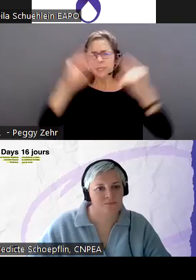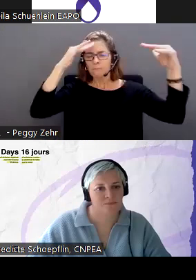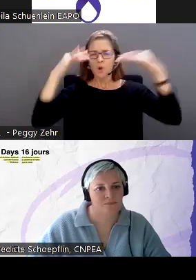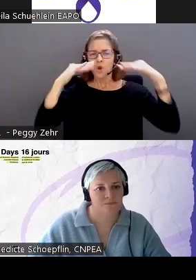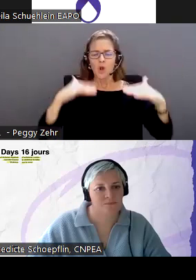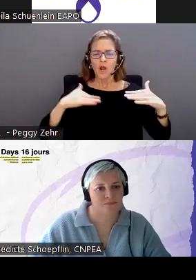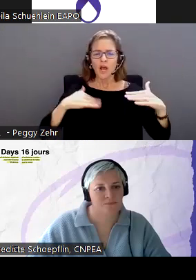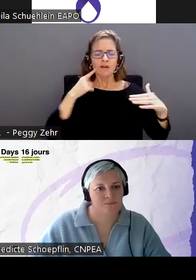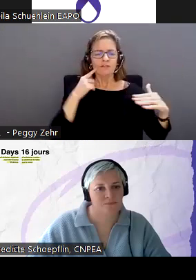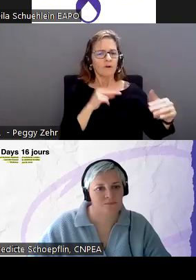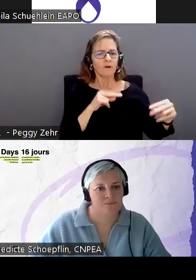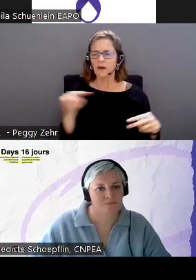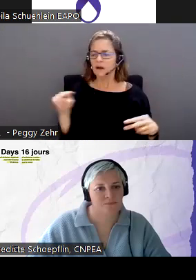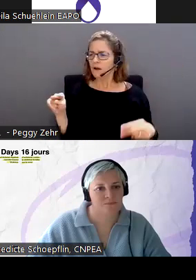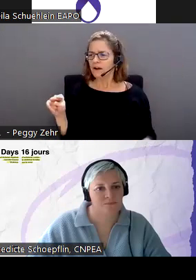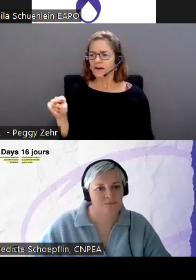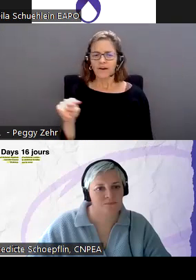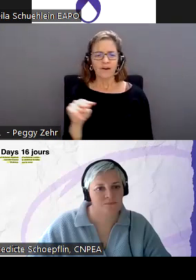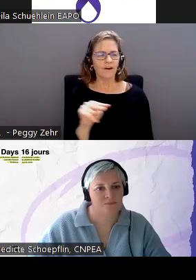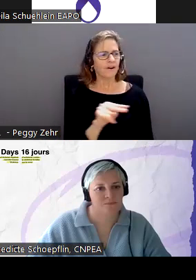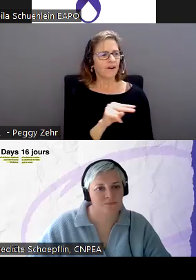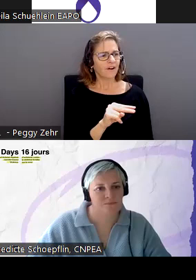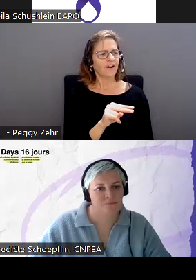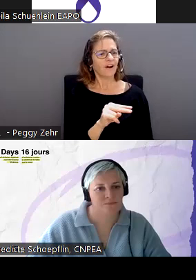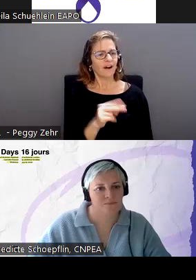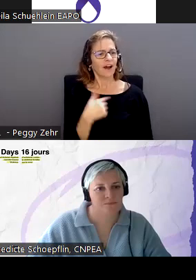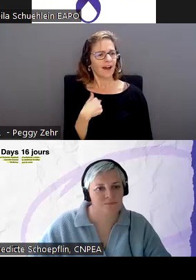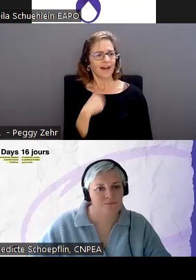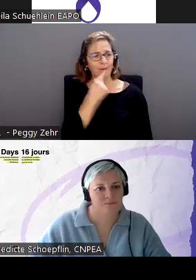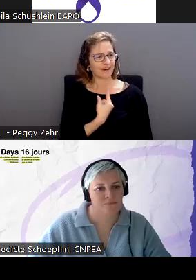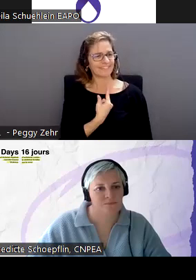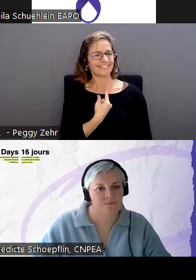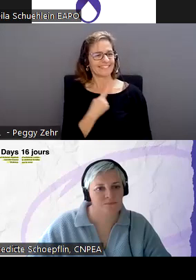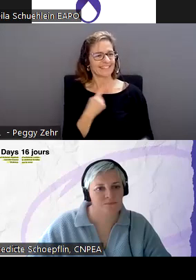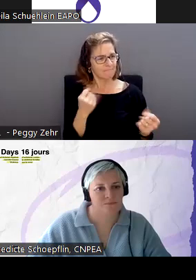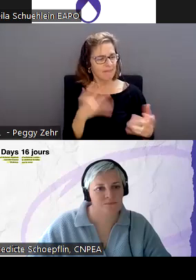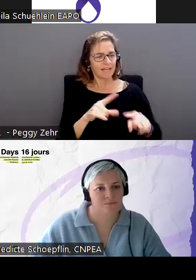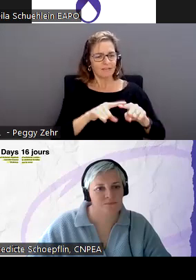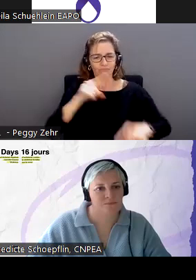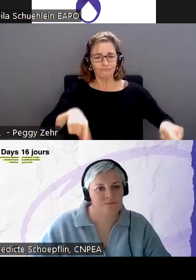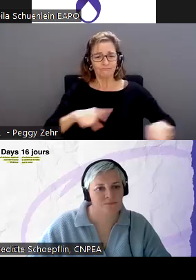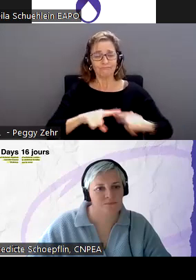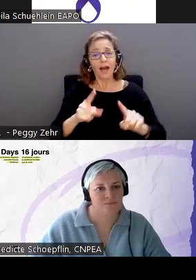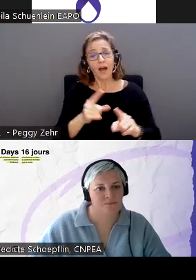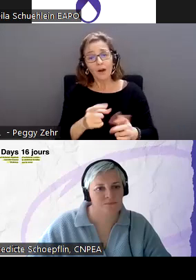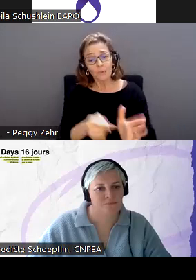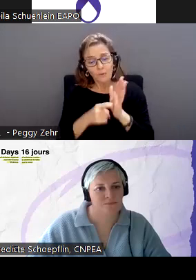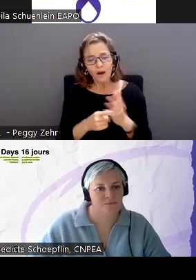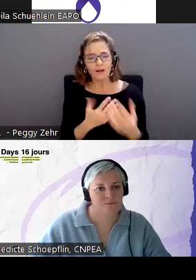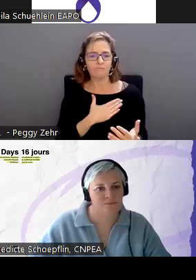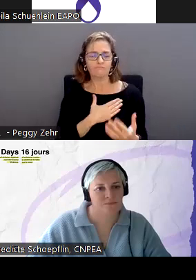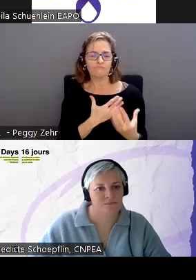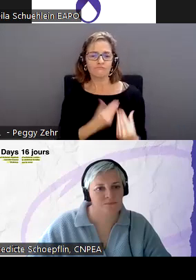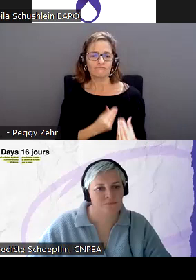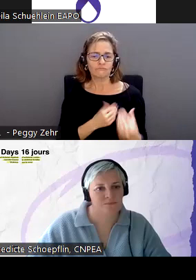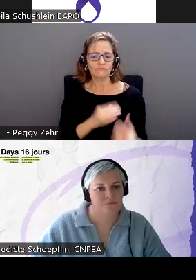need a lot of compassion, I think, for all of us who do this work, and for everyone who wants